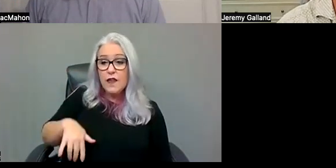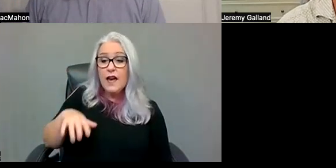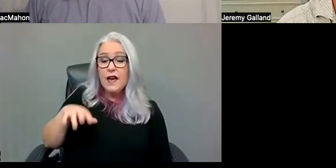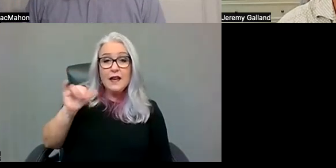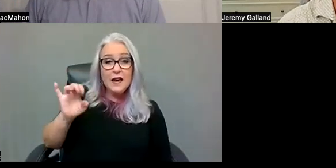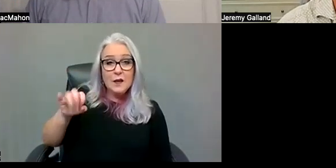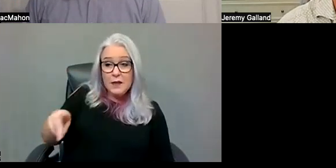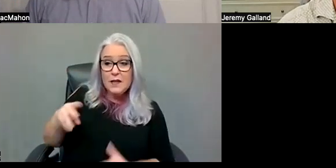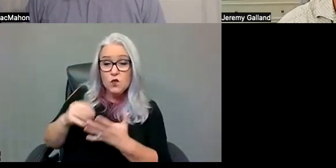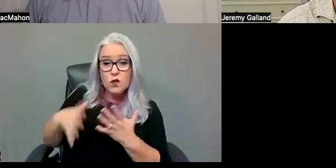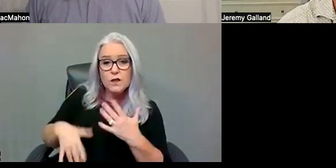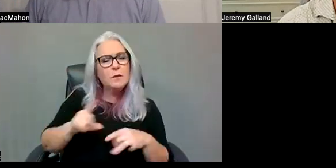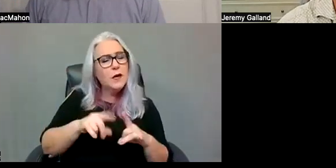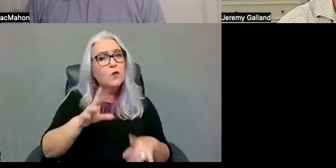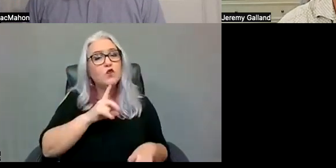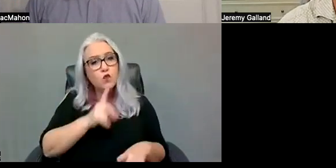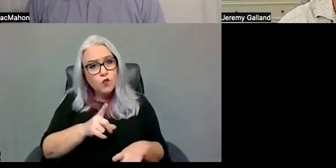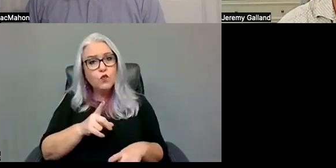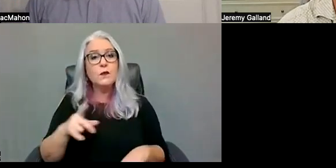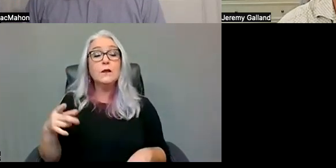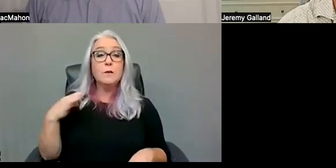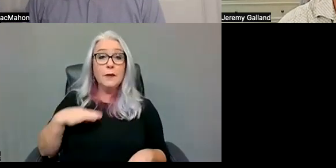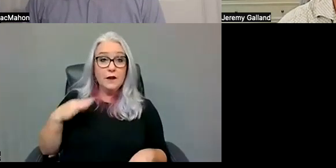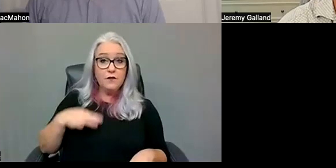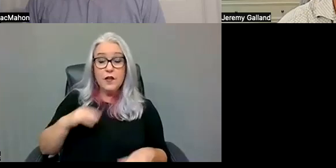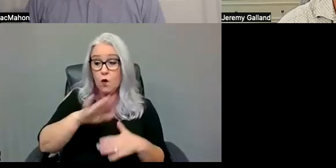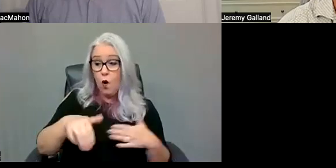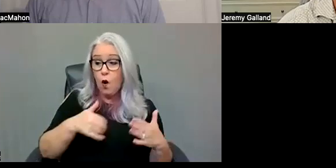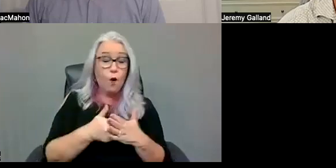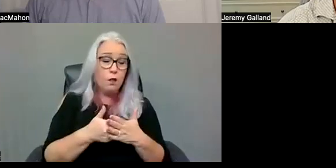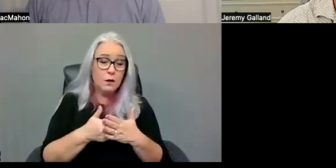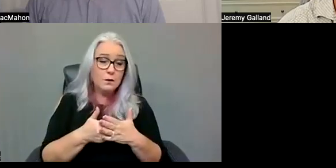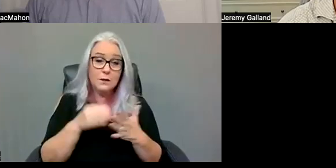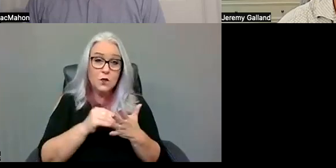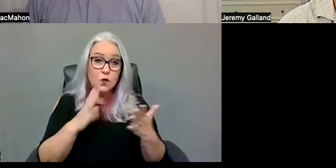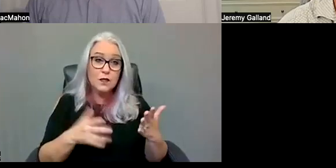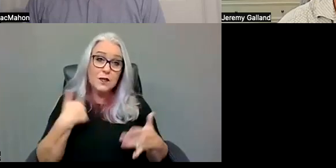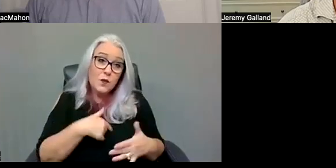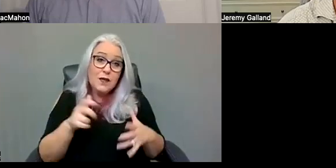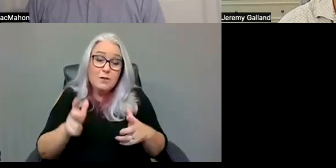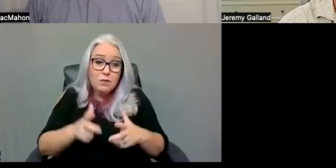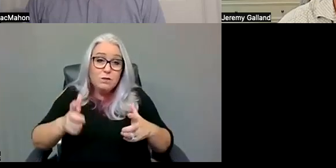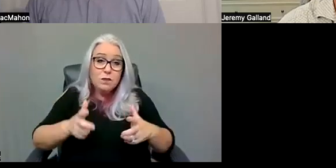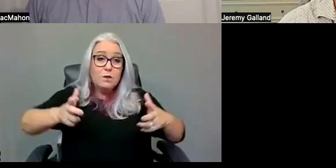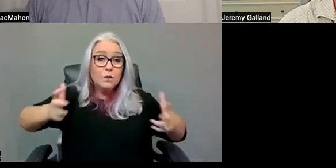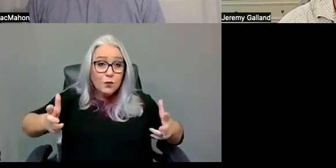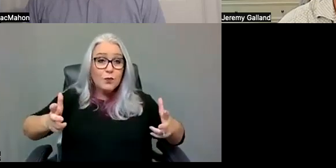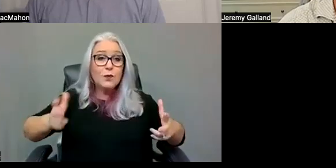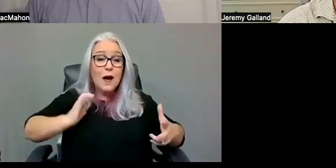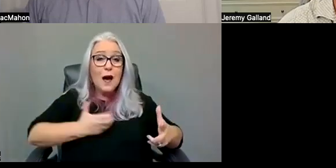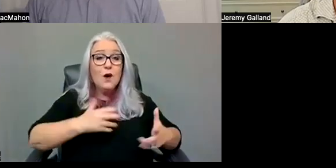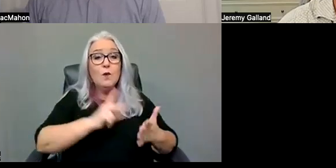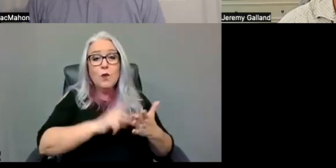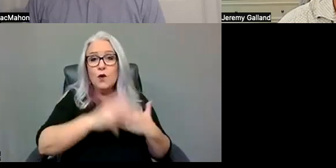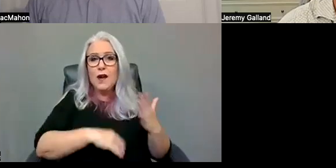all students. And hopefully we grow our program to the point where we have fewer and fewer families that are suing